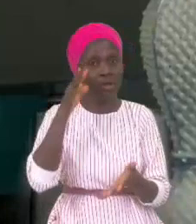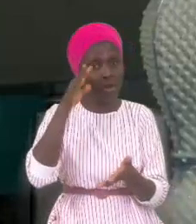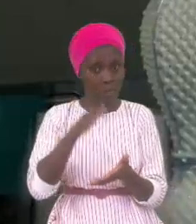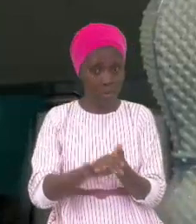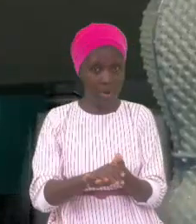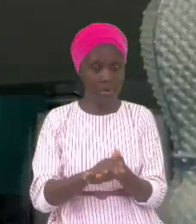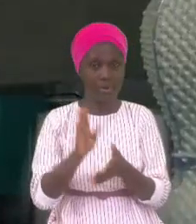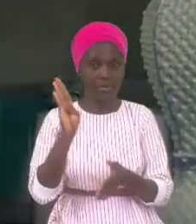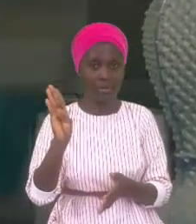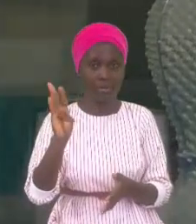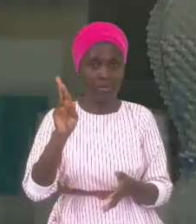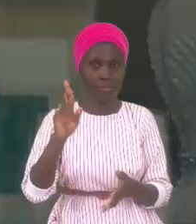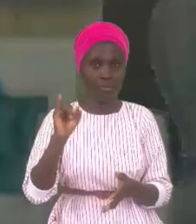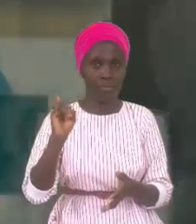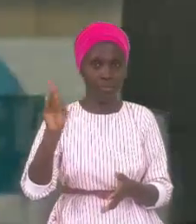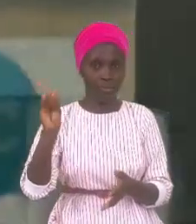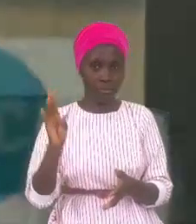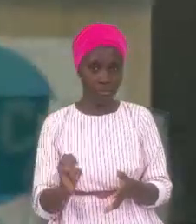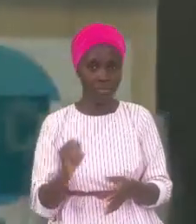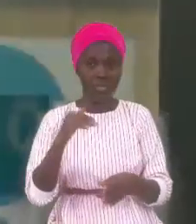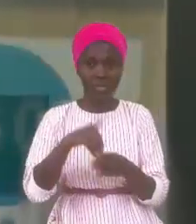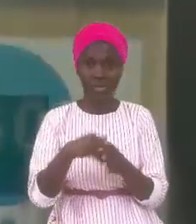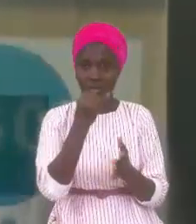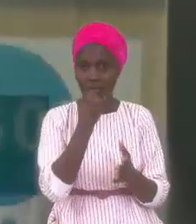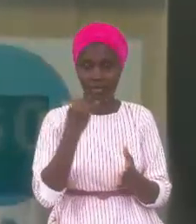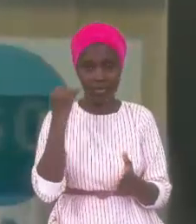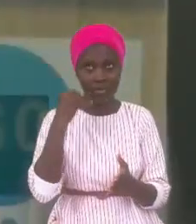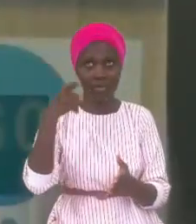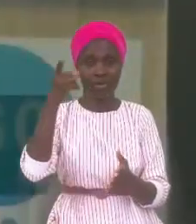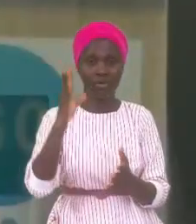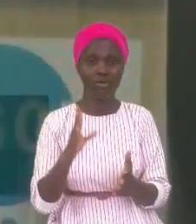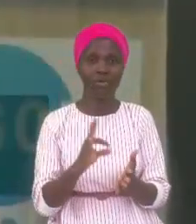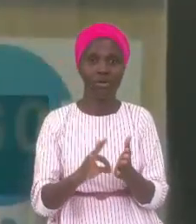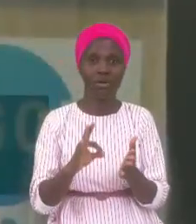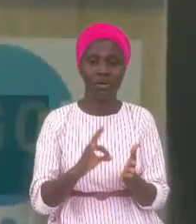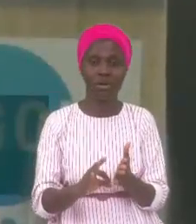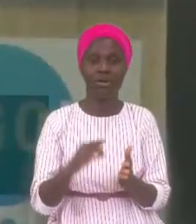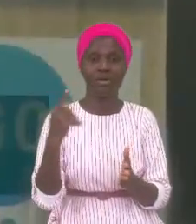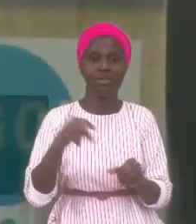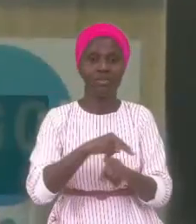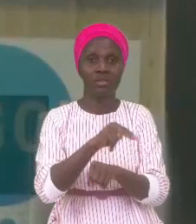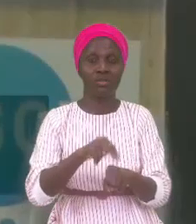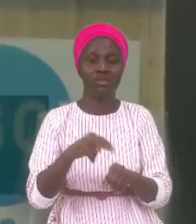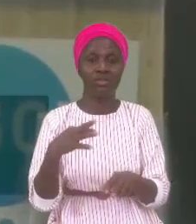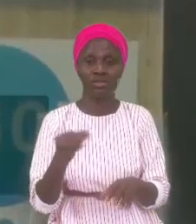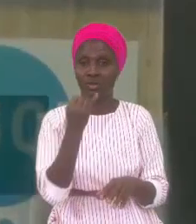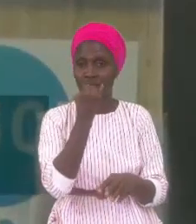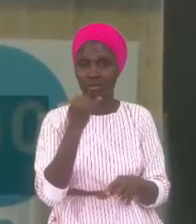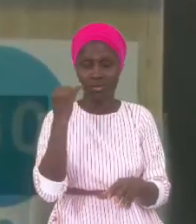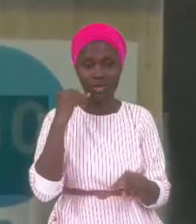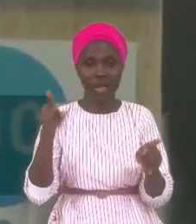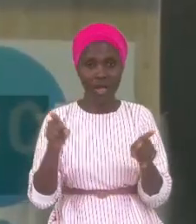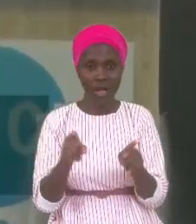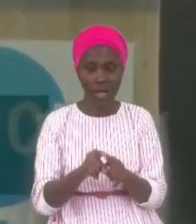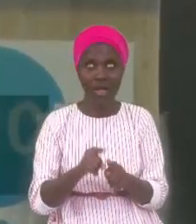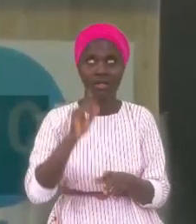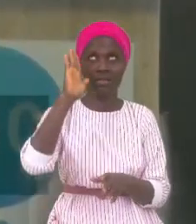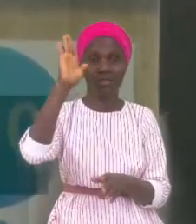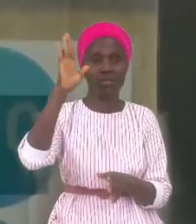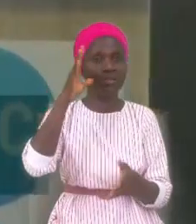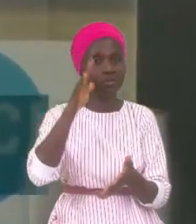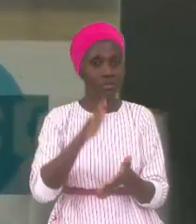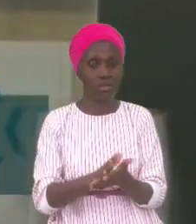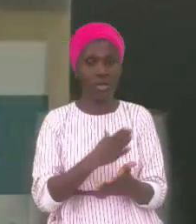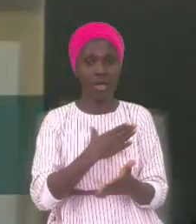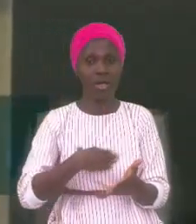see, even in Israel, God counted Israel, the nation of Israel, as his bride, and God counted